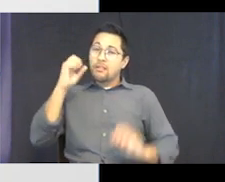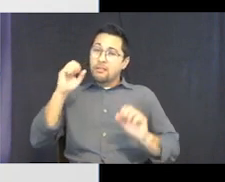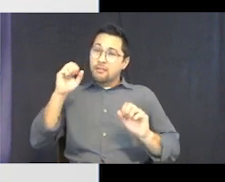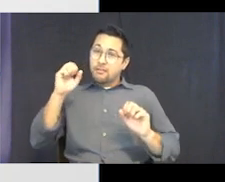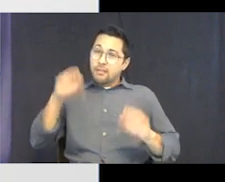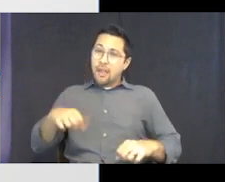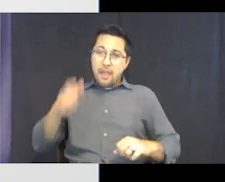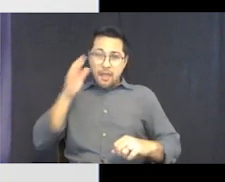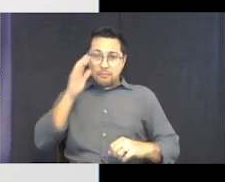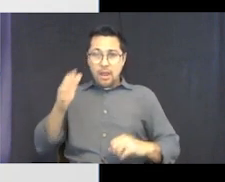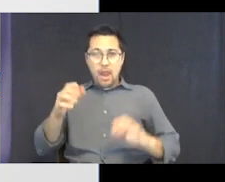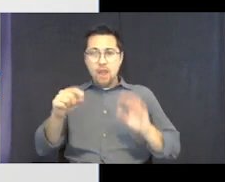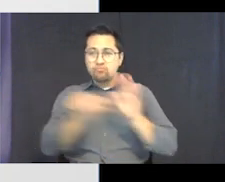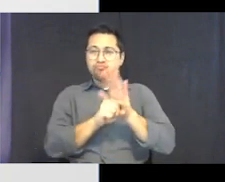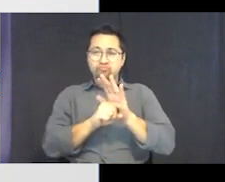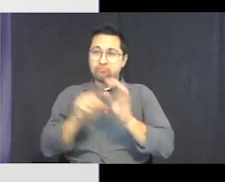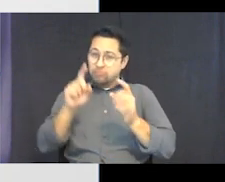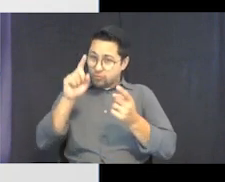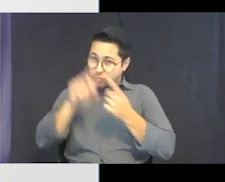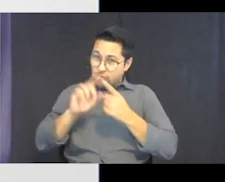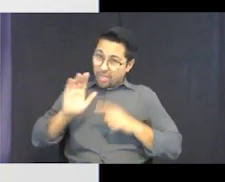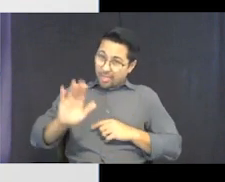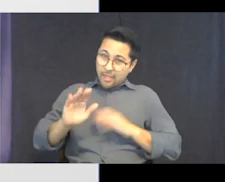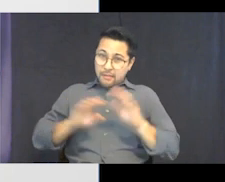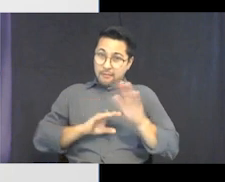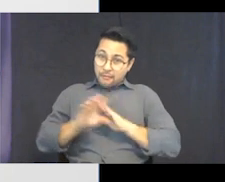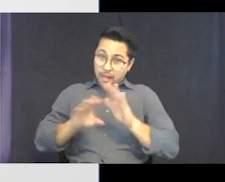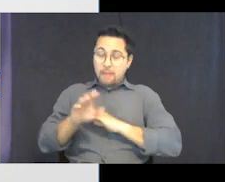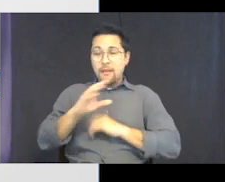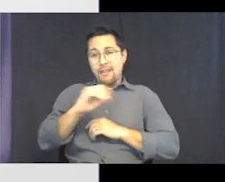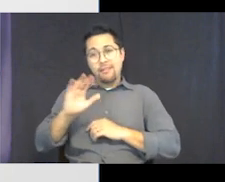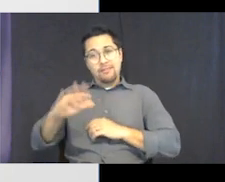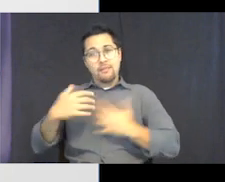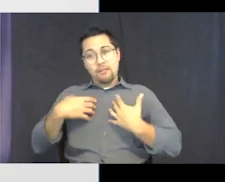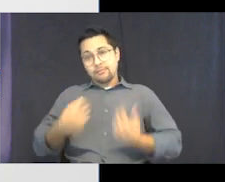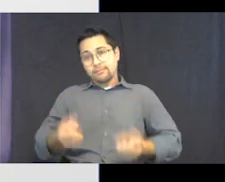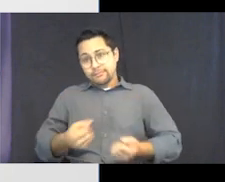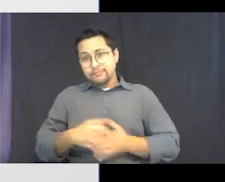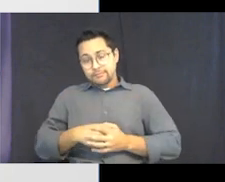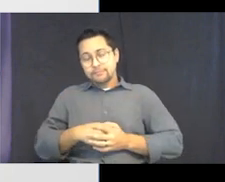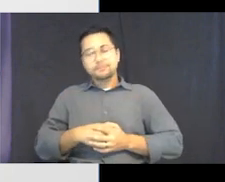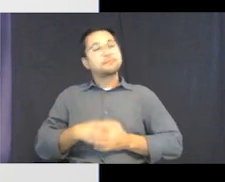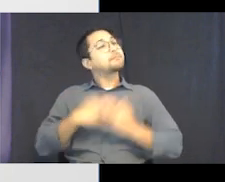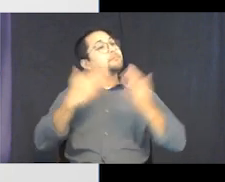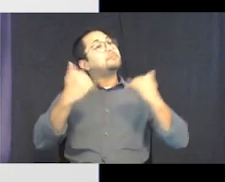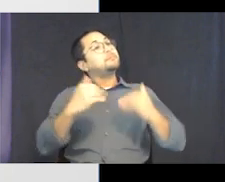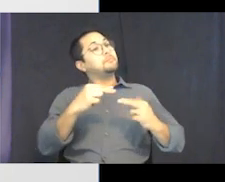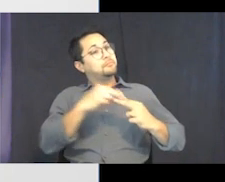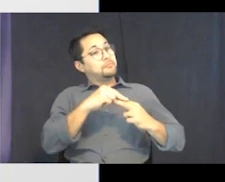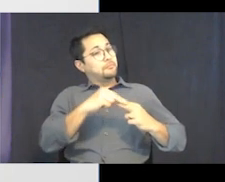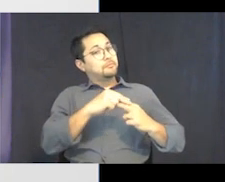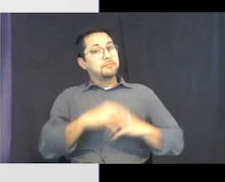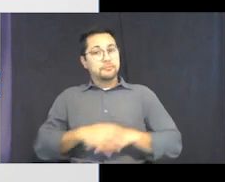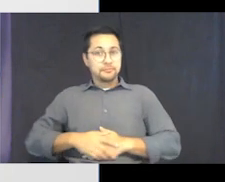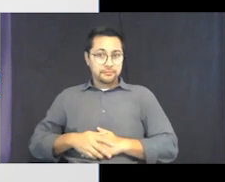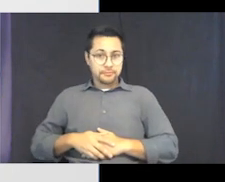detrimental to their development and their well-being. Next slide.